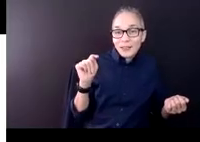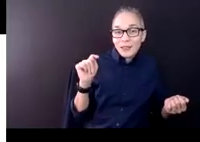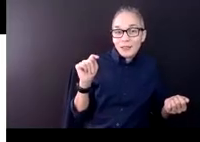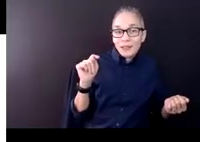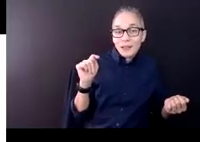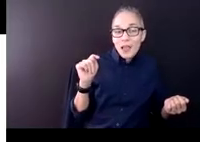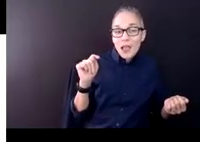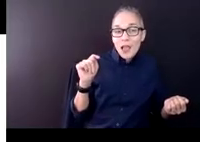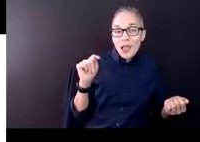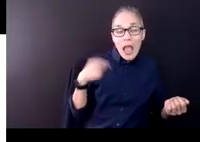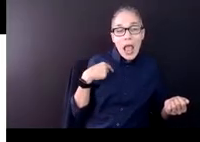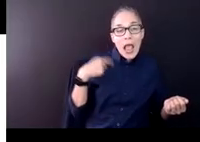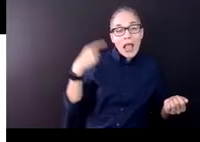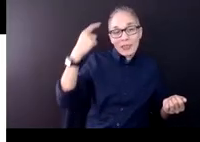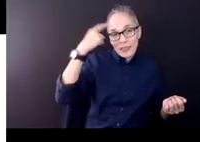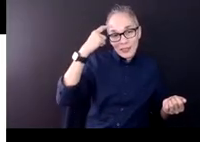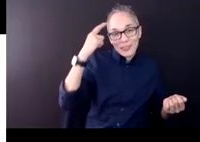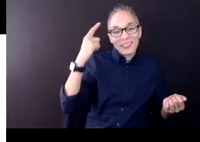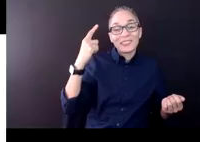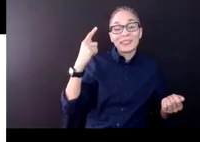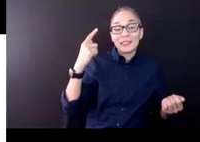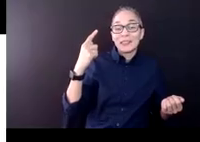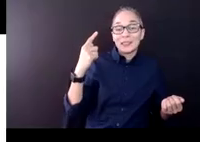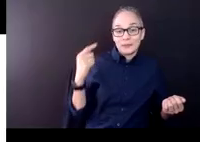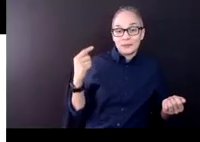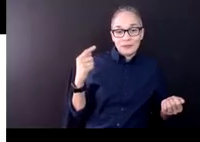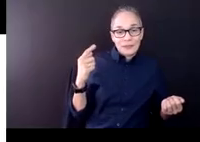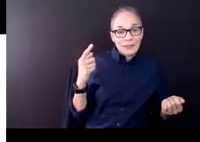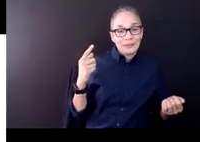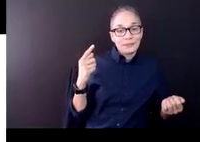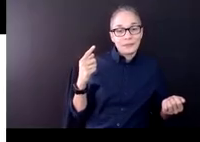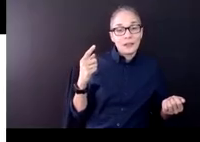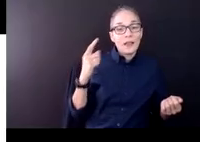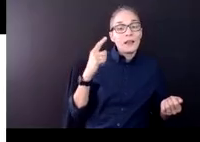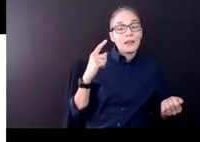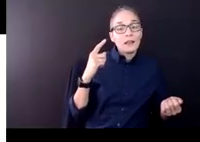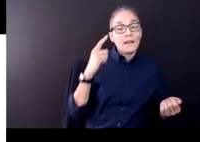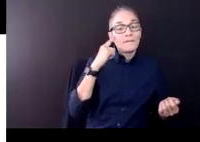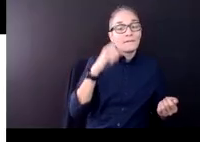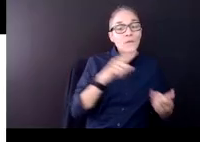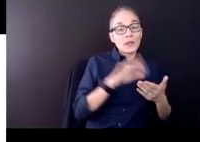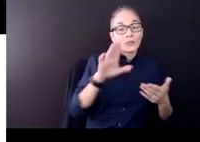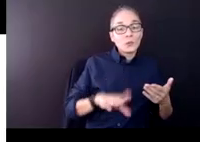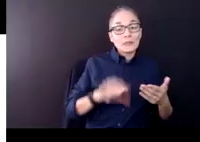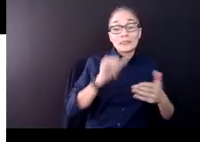I find that the key for students to not over rely on AI